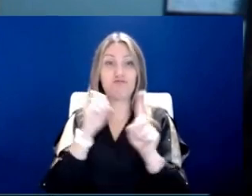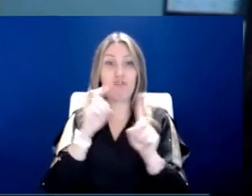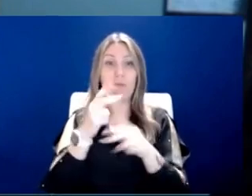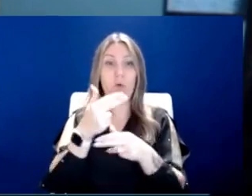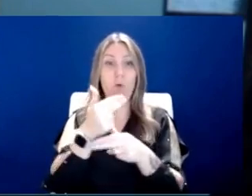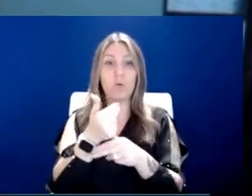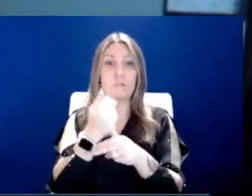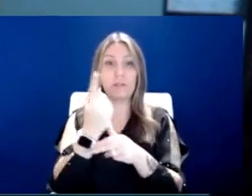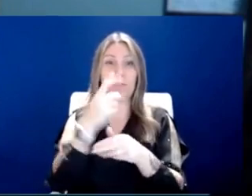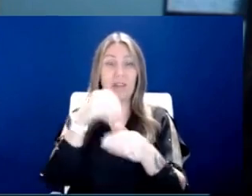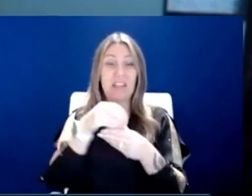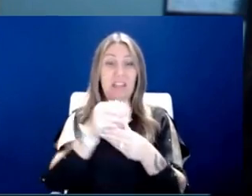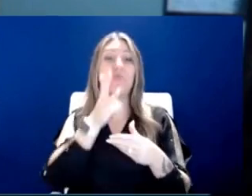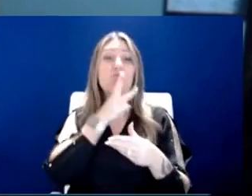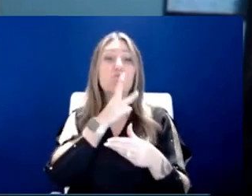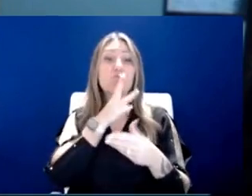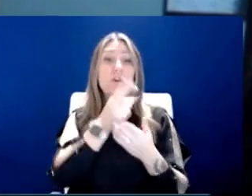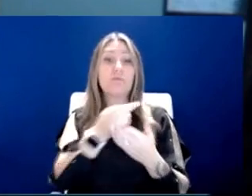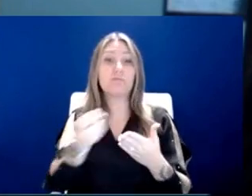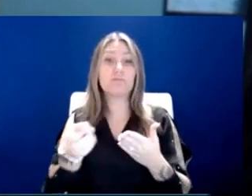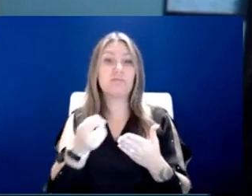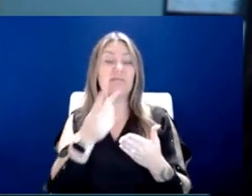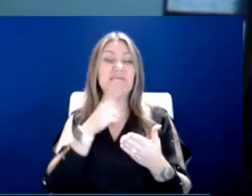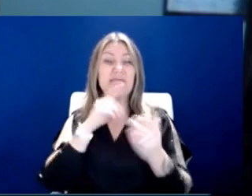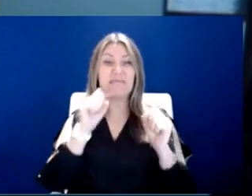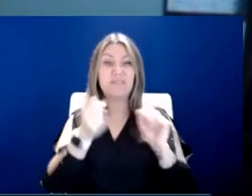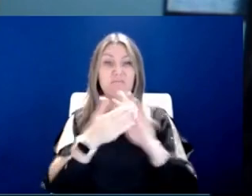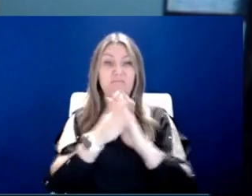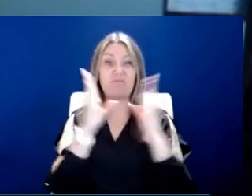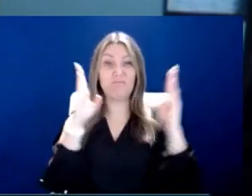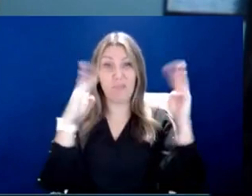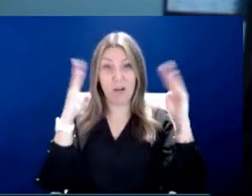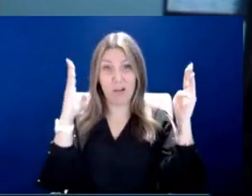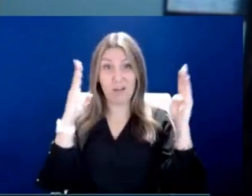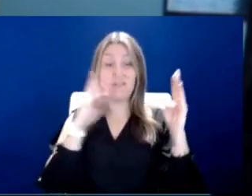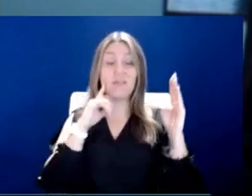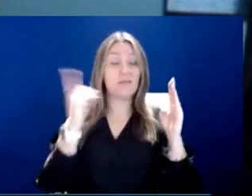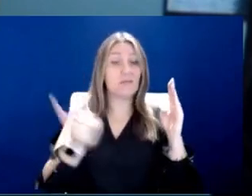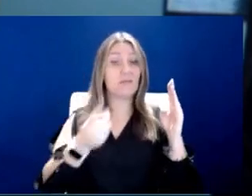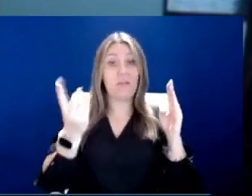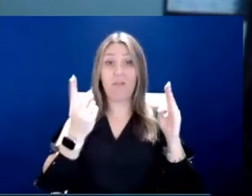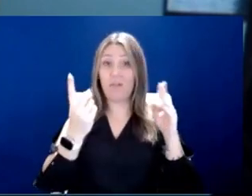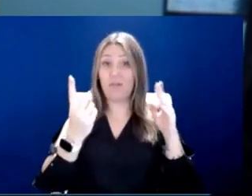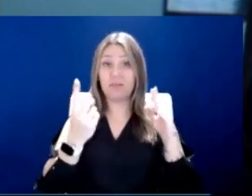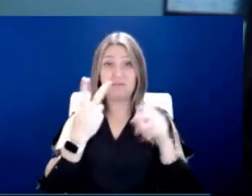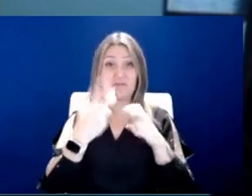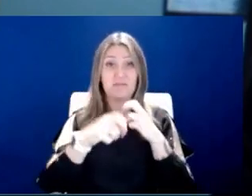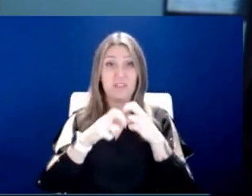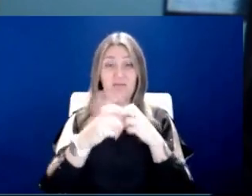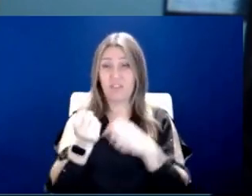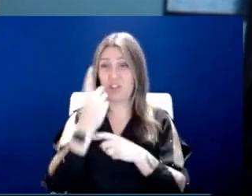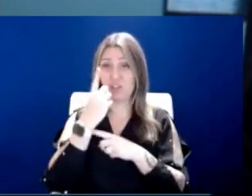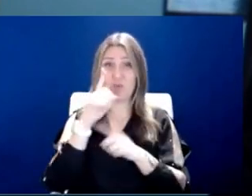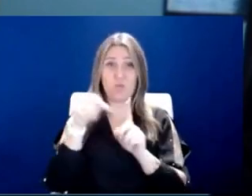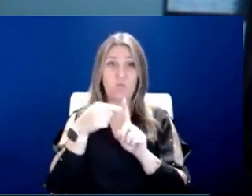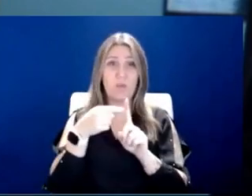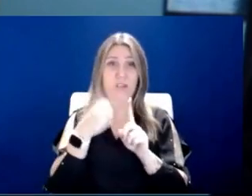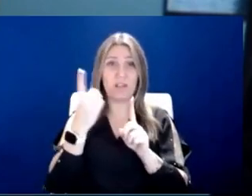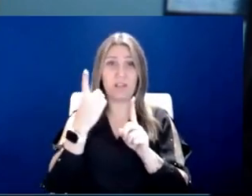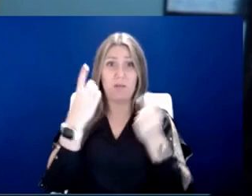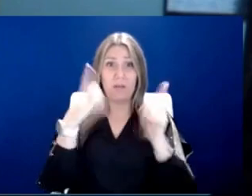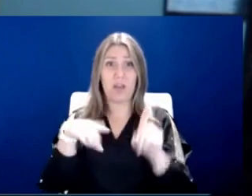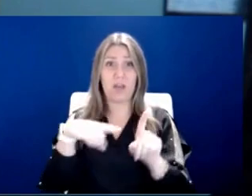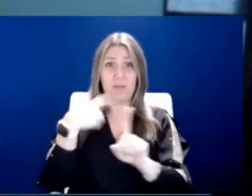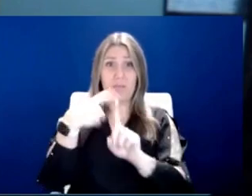that could get them busted. So again, it's always difficult to understand when these things come up positive, how